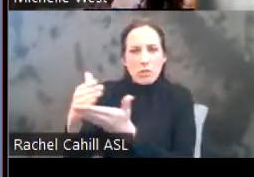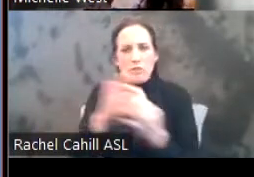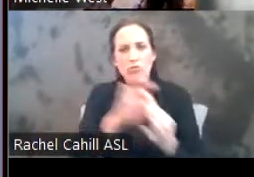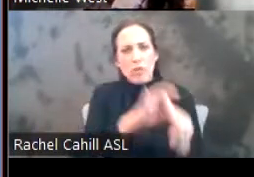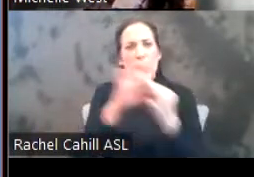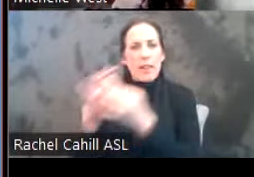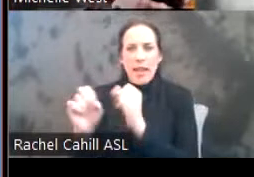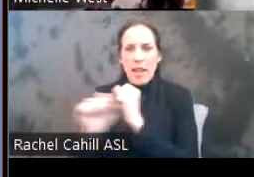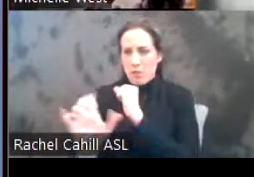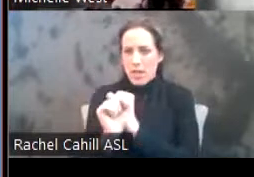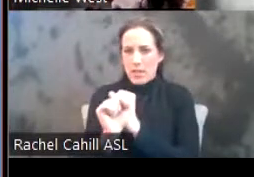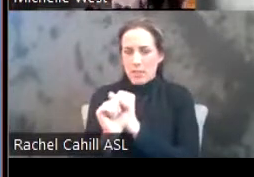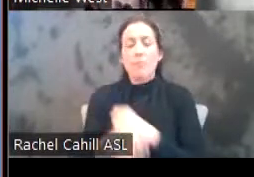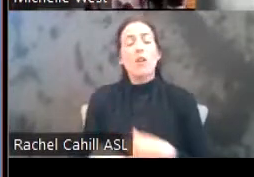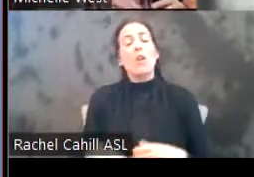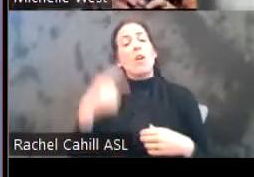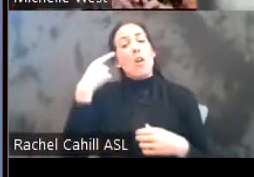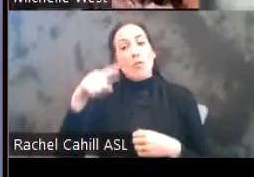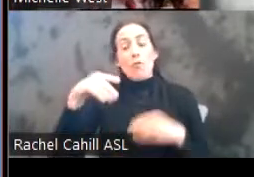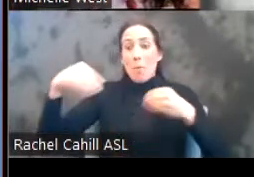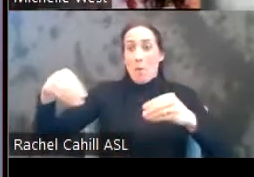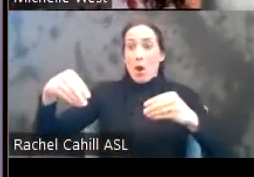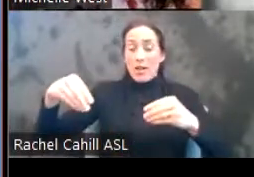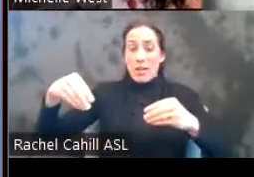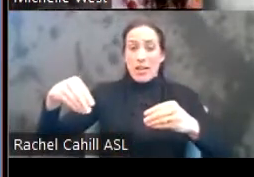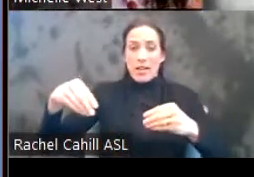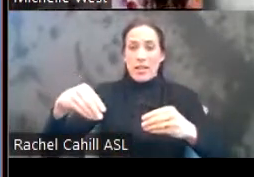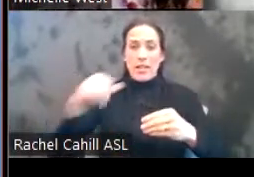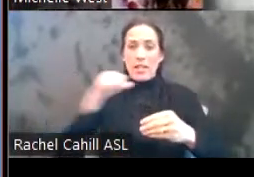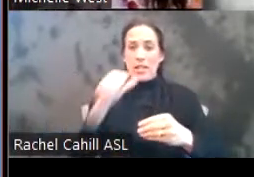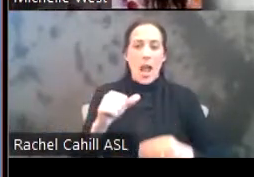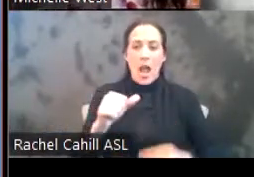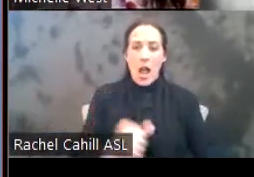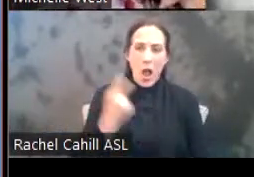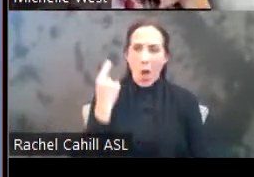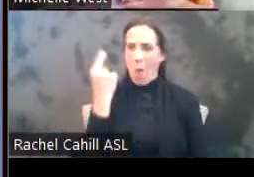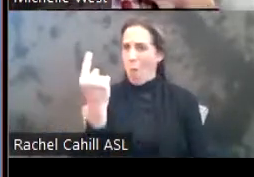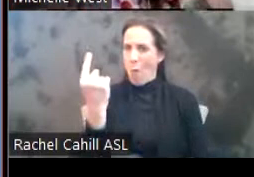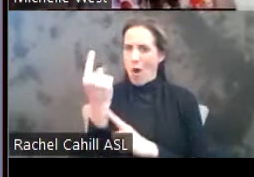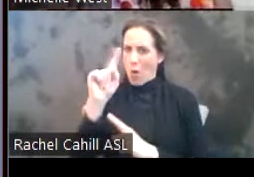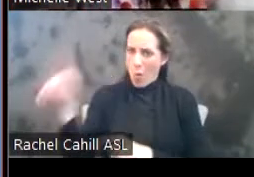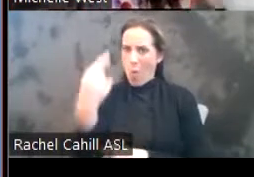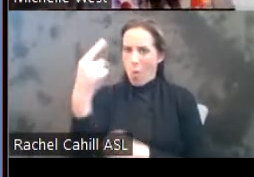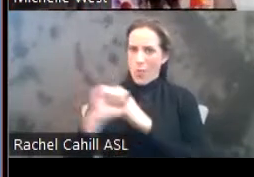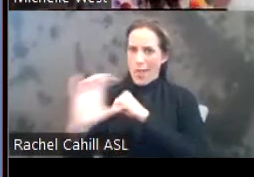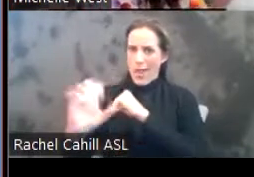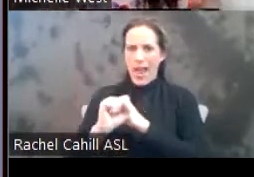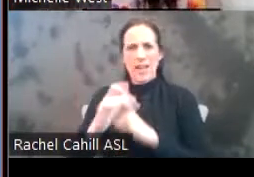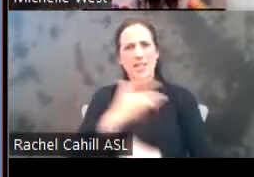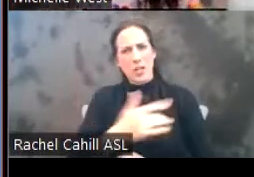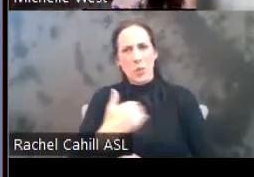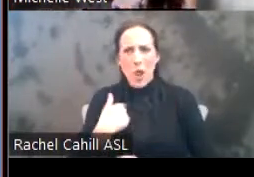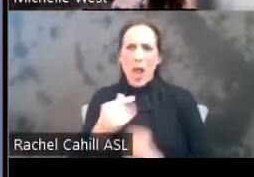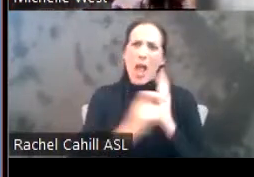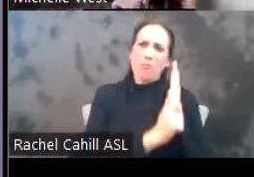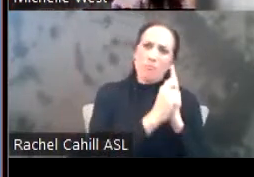advertising. Because in marketing, you don't ever have just like a standalone ad. You usually have brochures and websites and